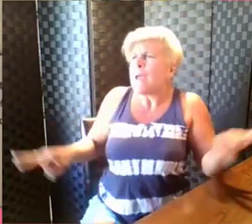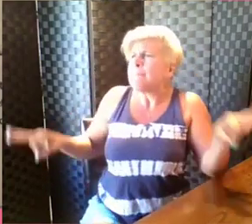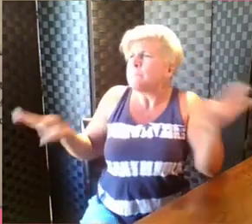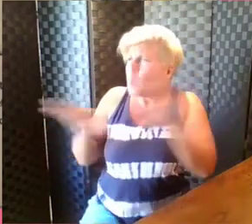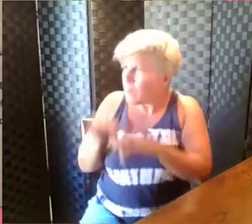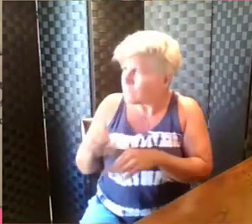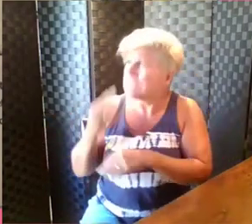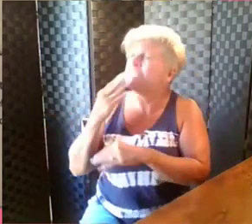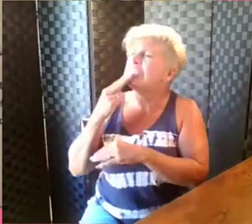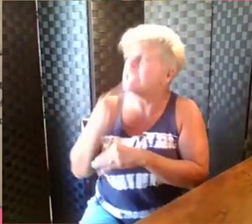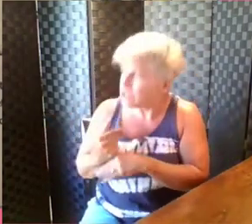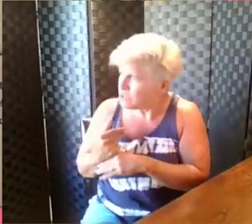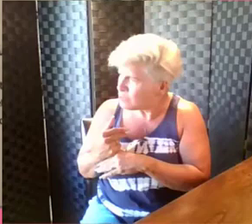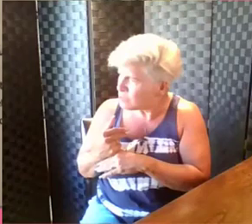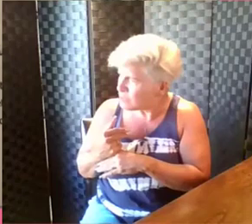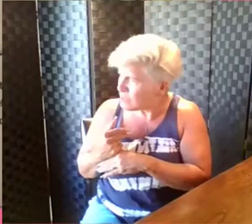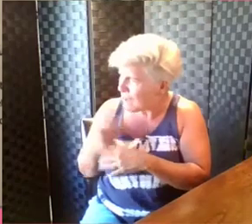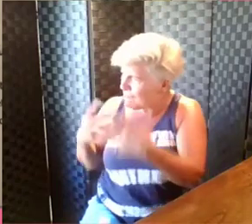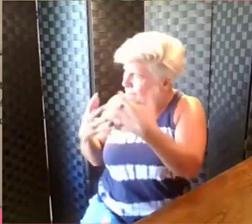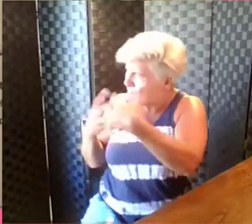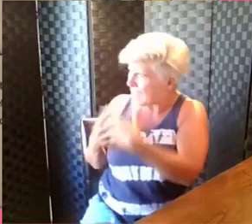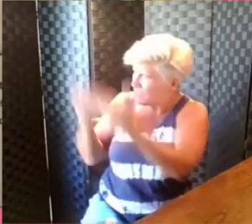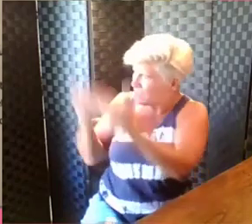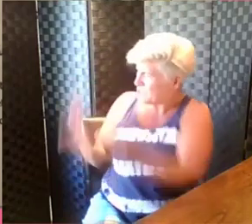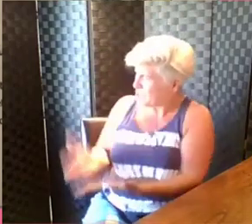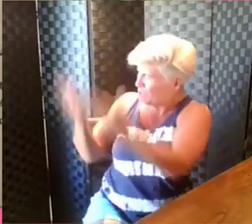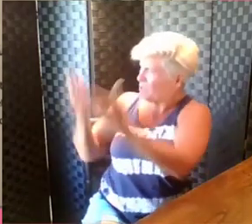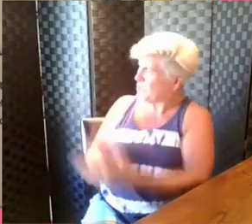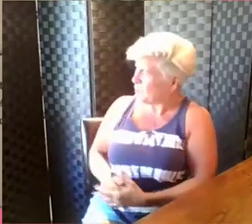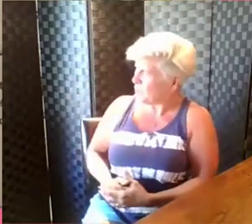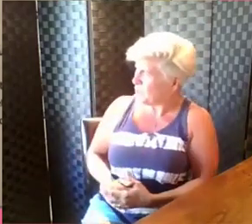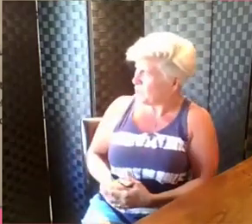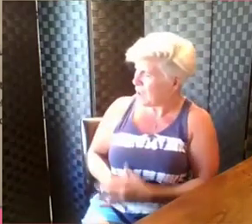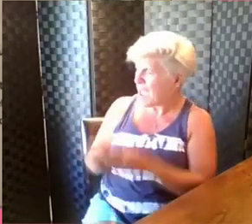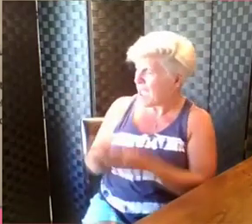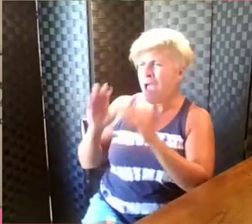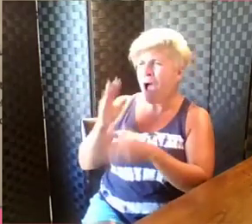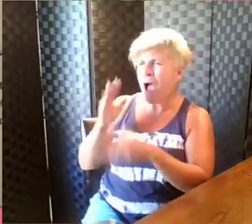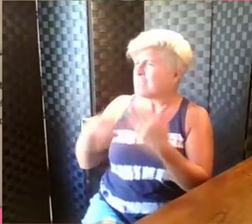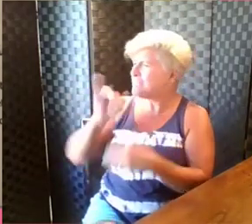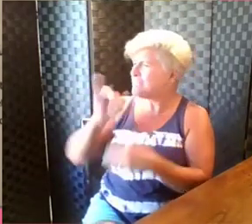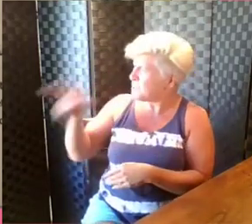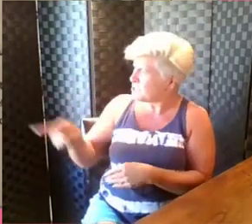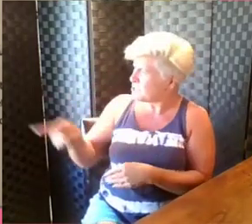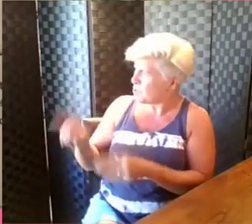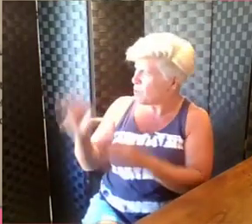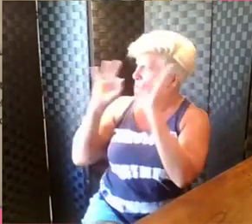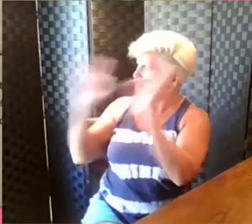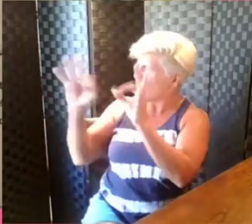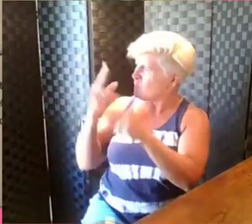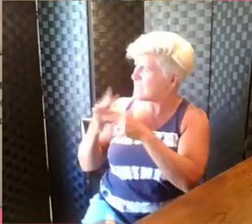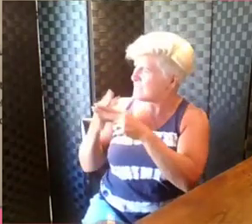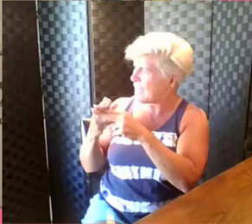father. It's everything you are, said her mother. Absolutely perfect, said her